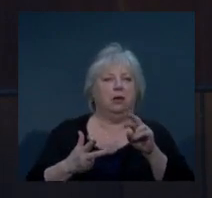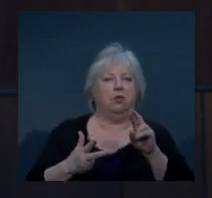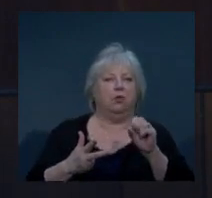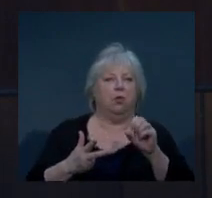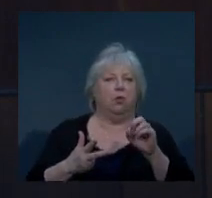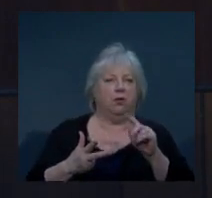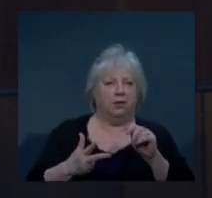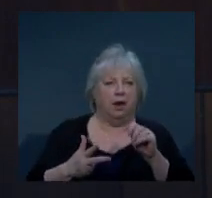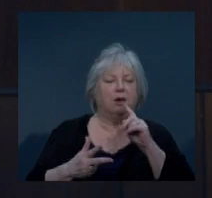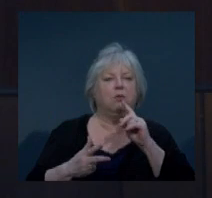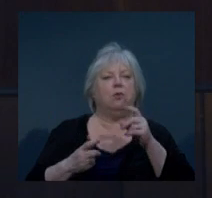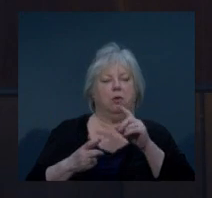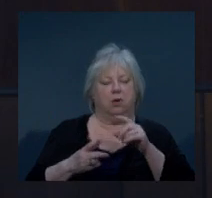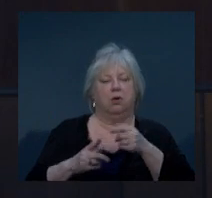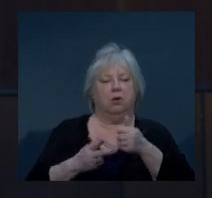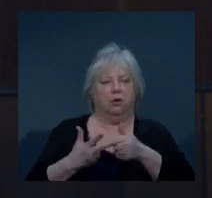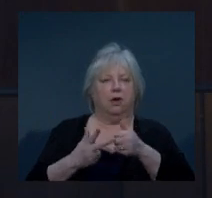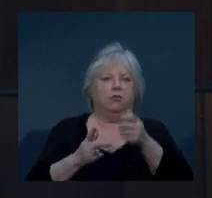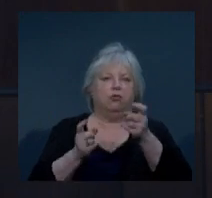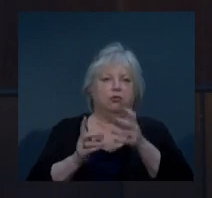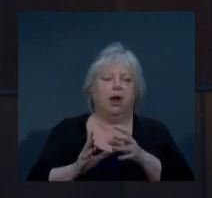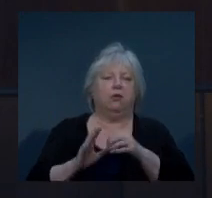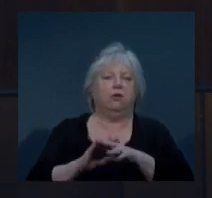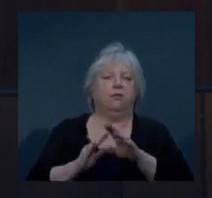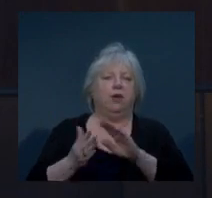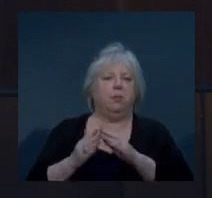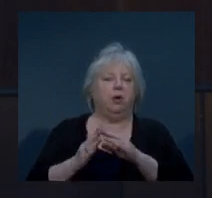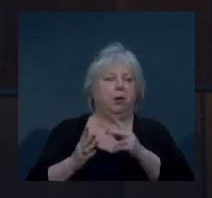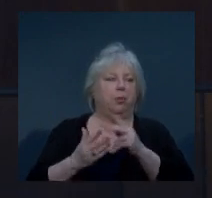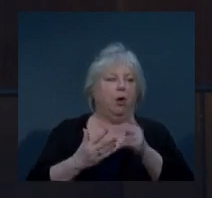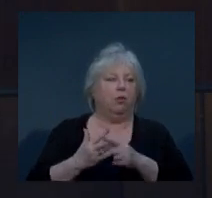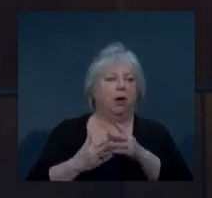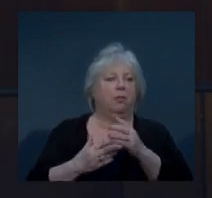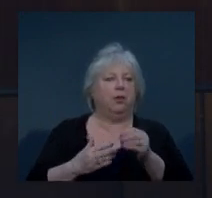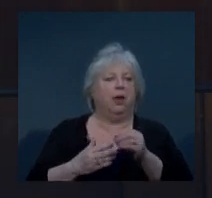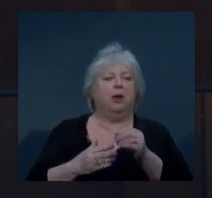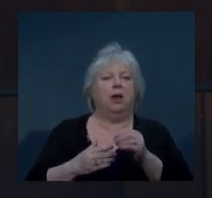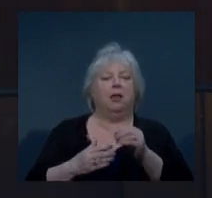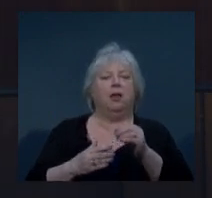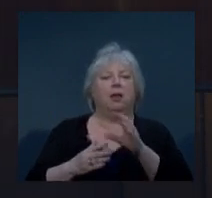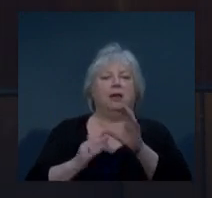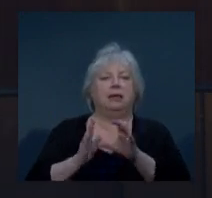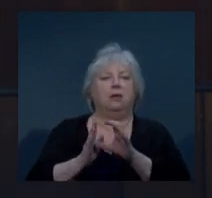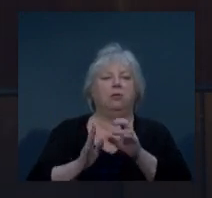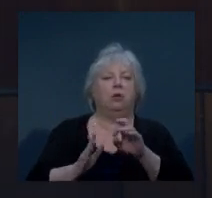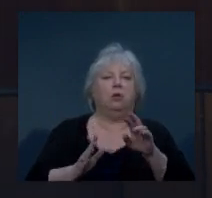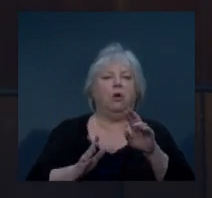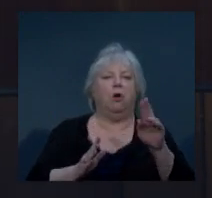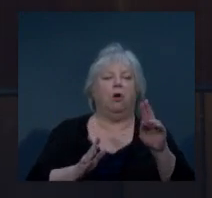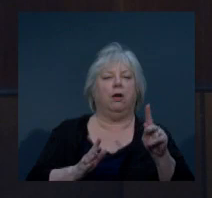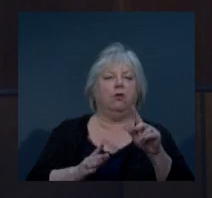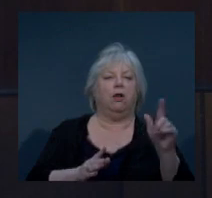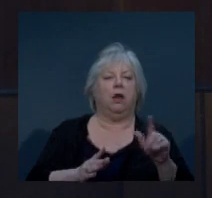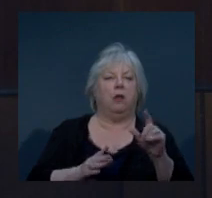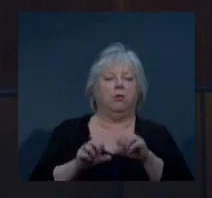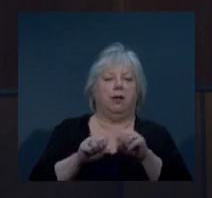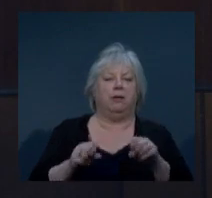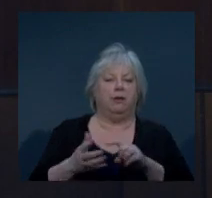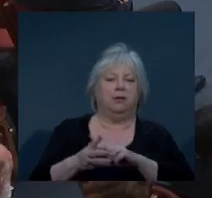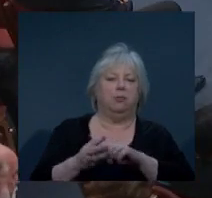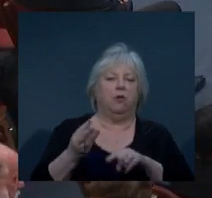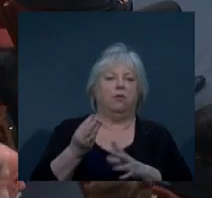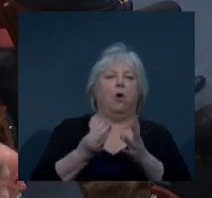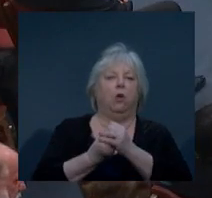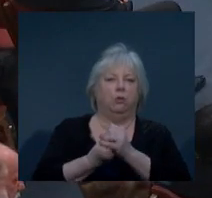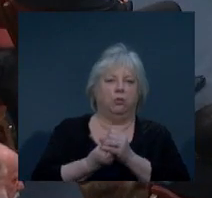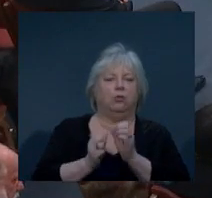is the director of our community programs, along with the Little Rock School District and the Central Arkansas Library System, and our entire teams that work together. So it's a team effort,